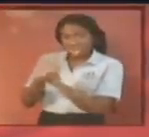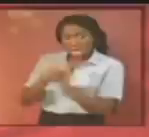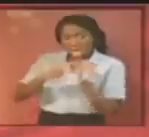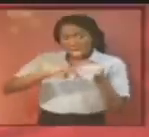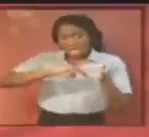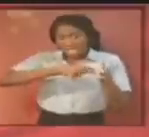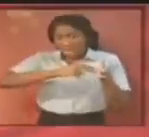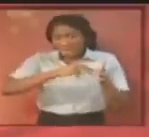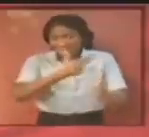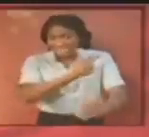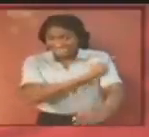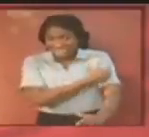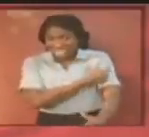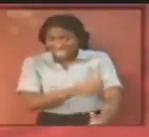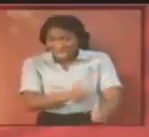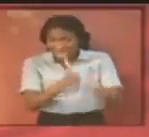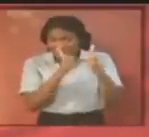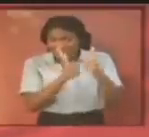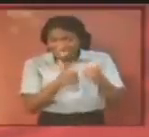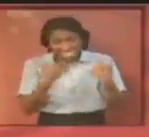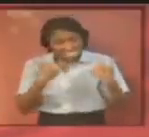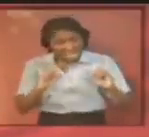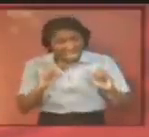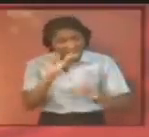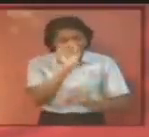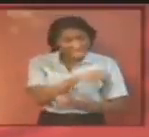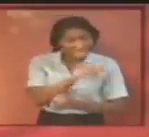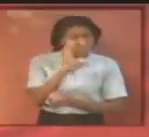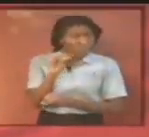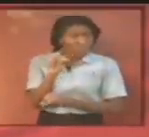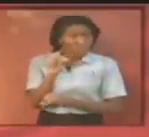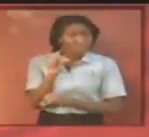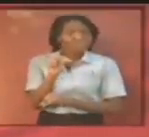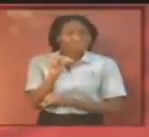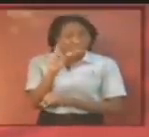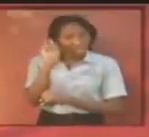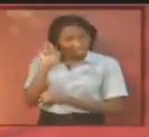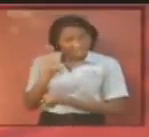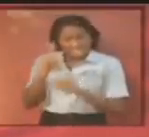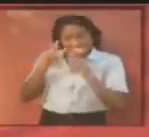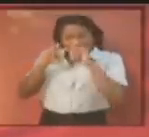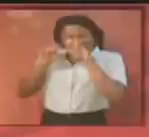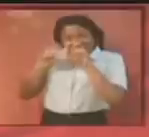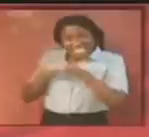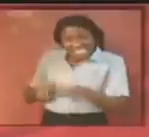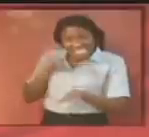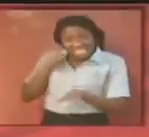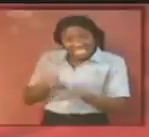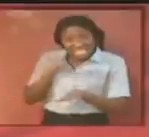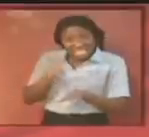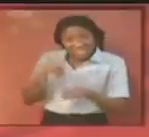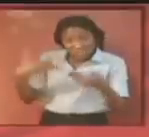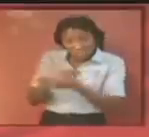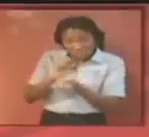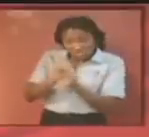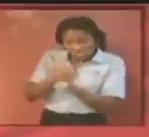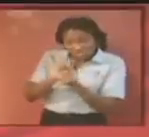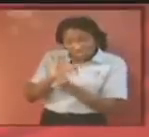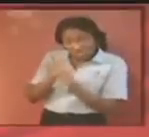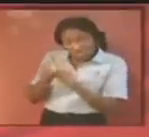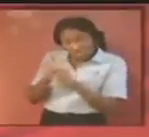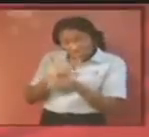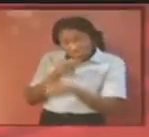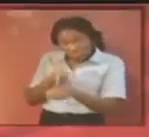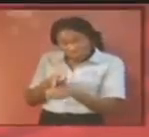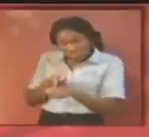outcome, it is also recommended that whole genome sequencing be performed on samples from specific groups of individuals. For